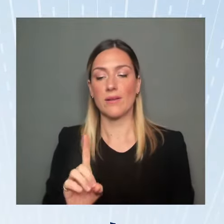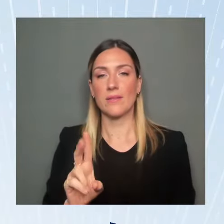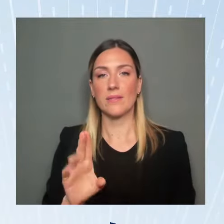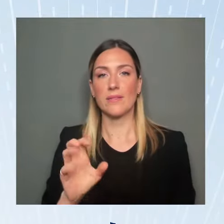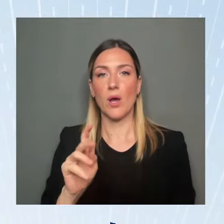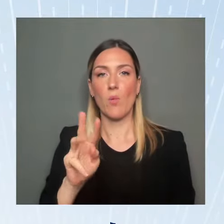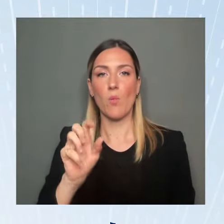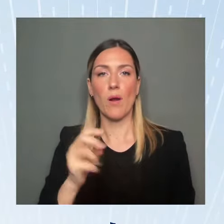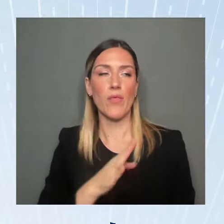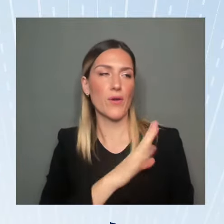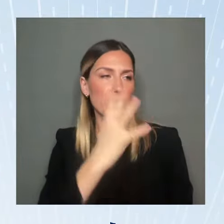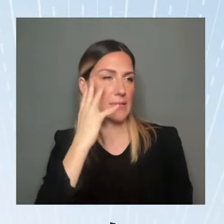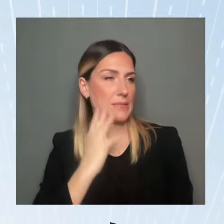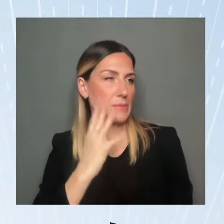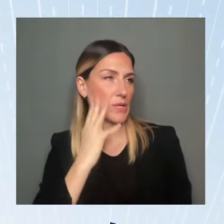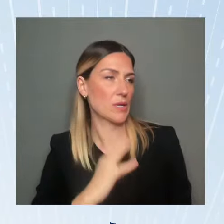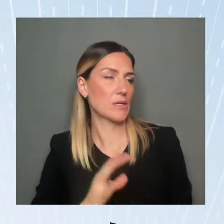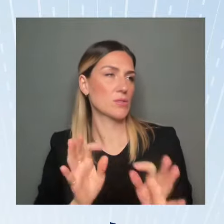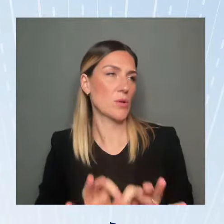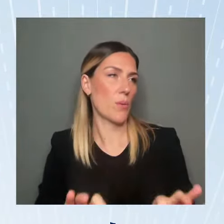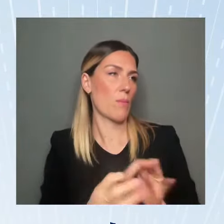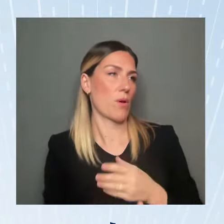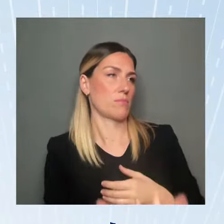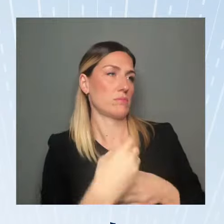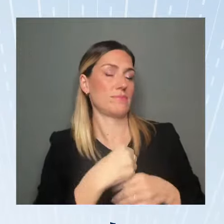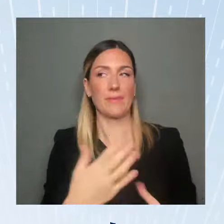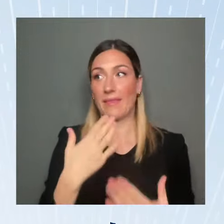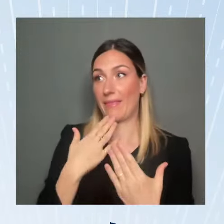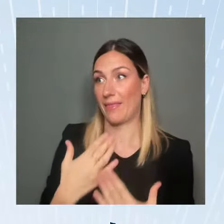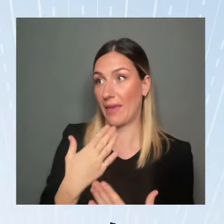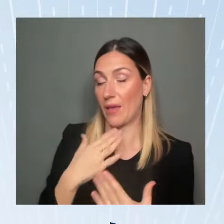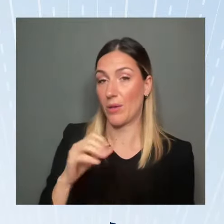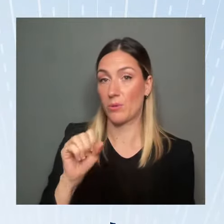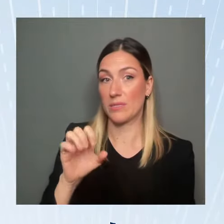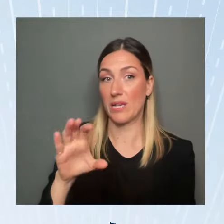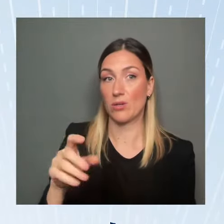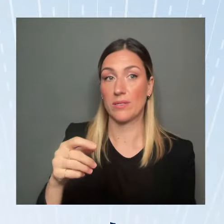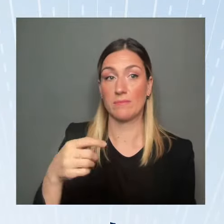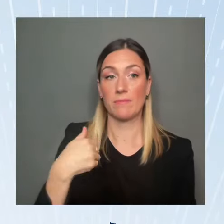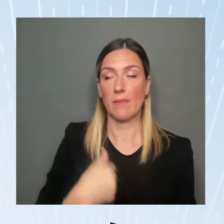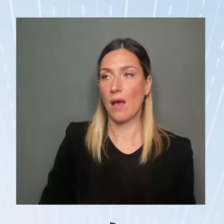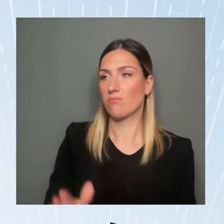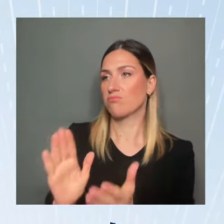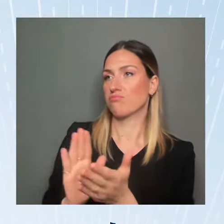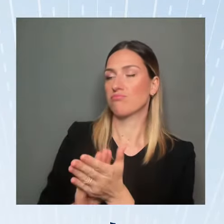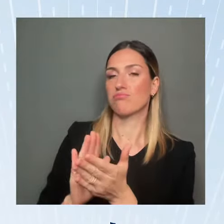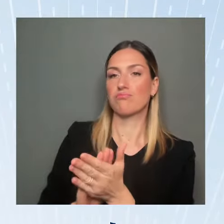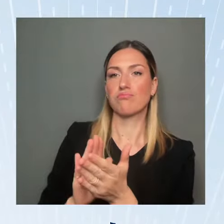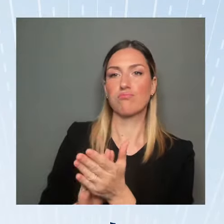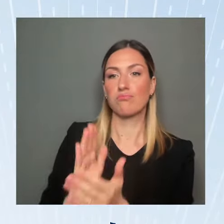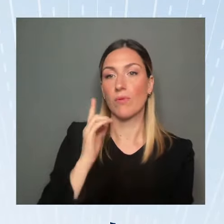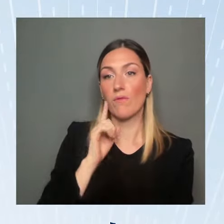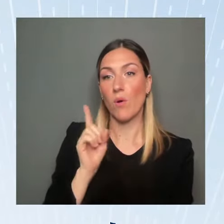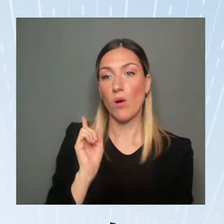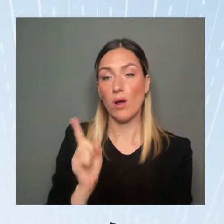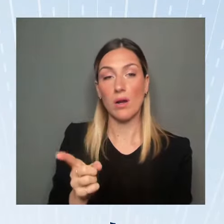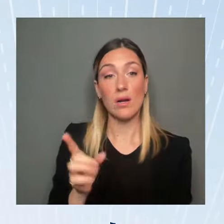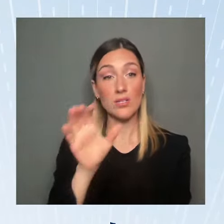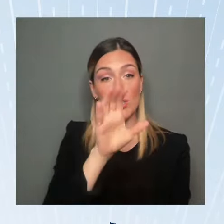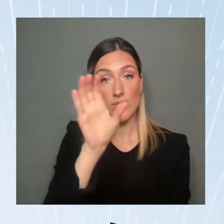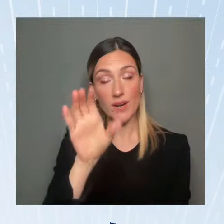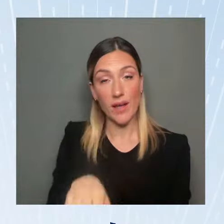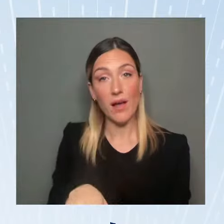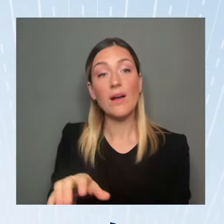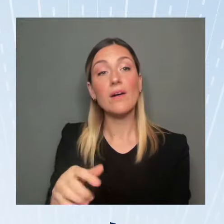in so many important ways. Thank you, Mr. Secretary. Well, let me just say that I have to commend you for in Chicago,